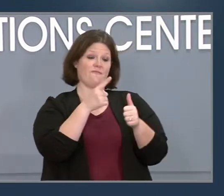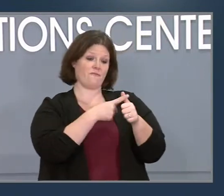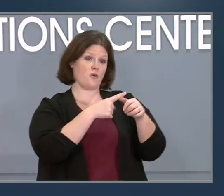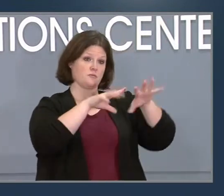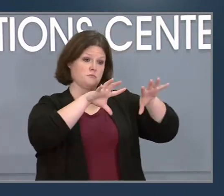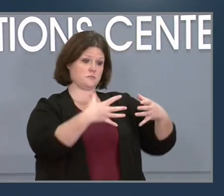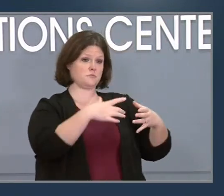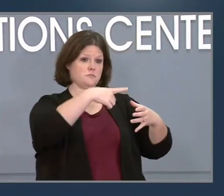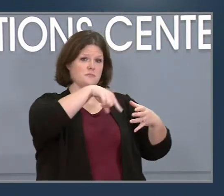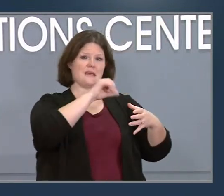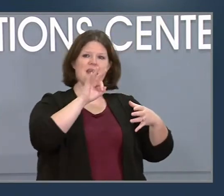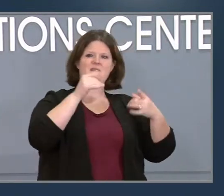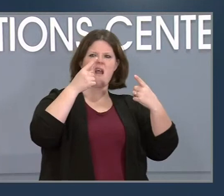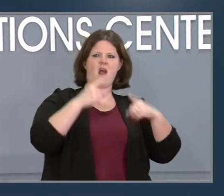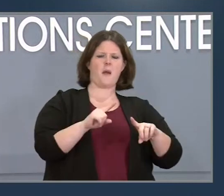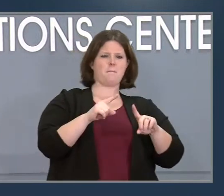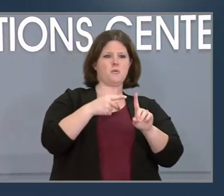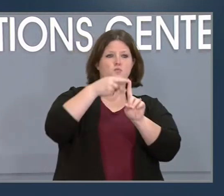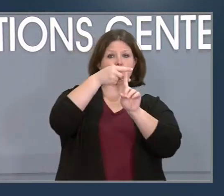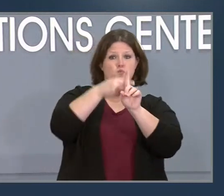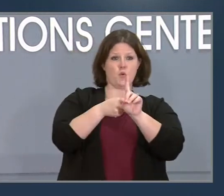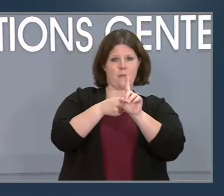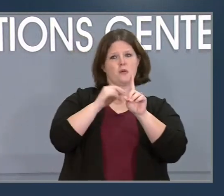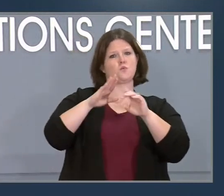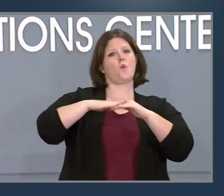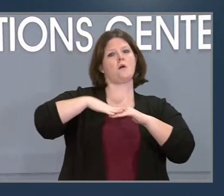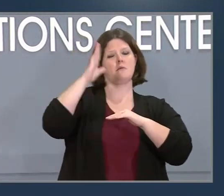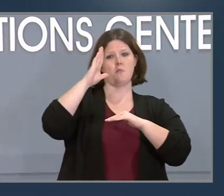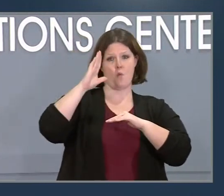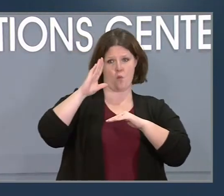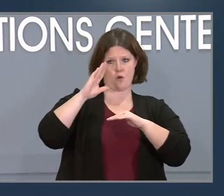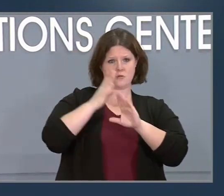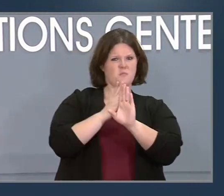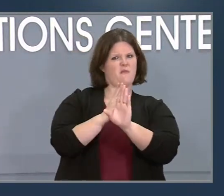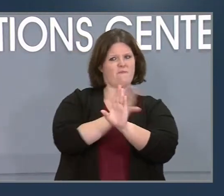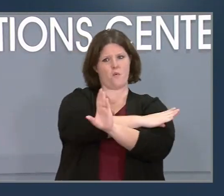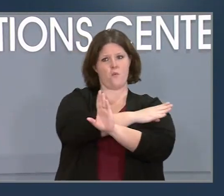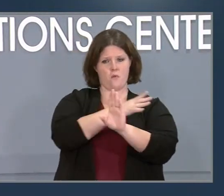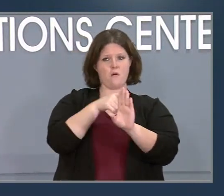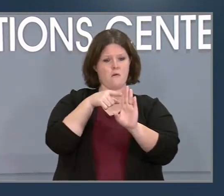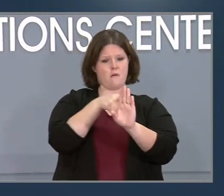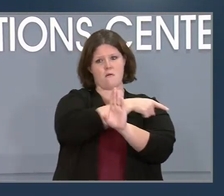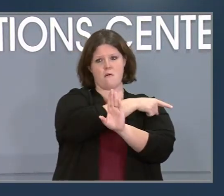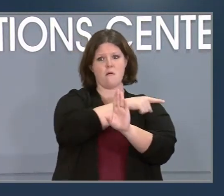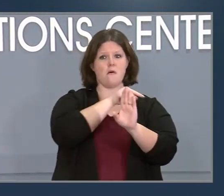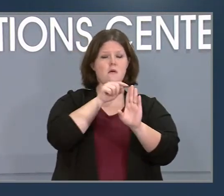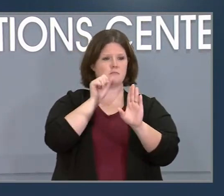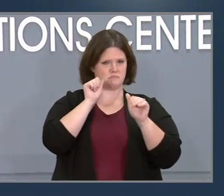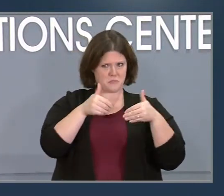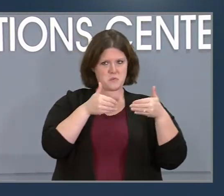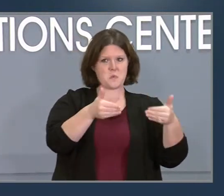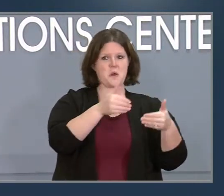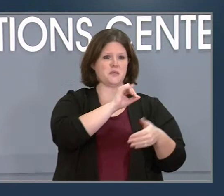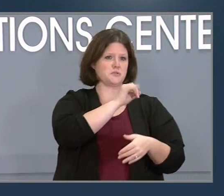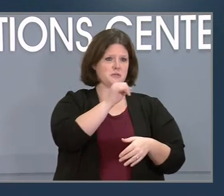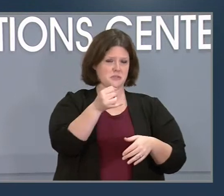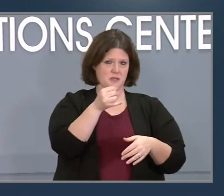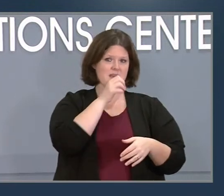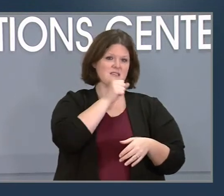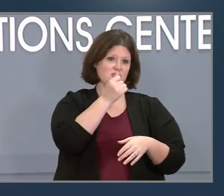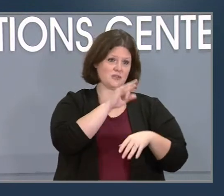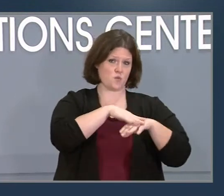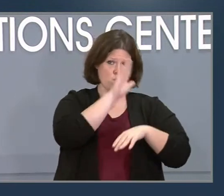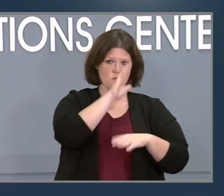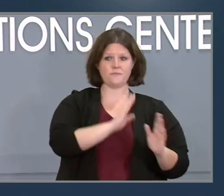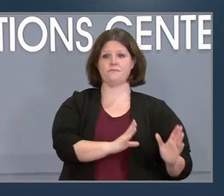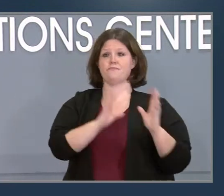more than 2 months ago, you should get a booster. If you got the Moderna or the Pfizer vaccine and your second shot was